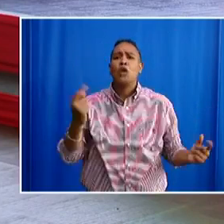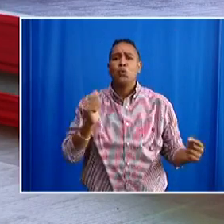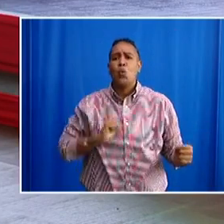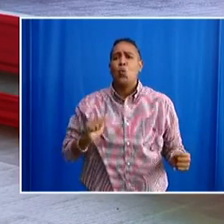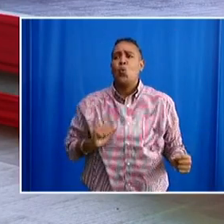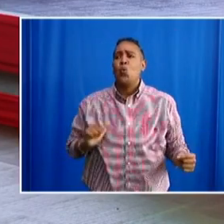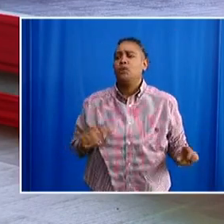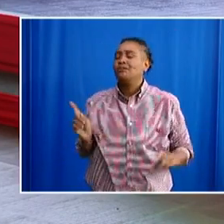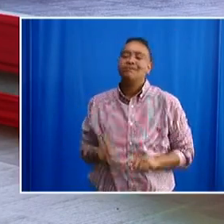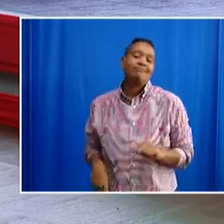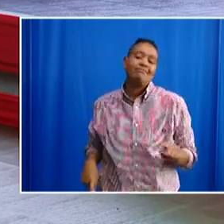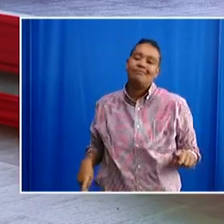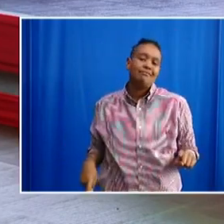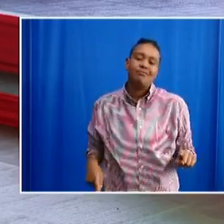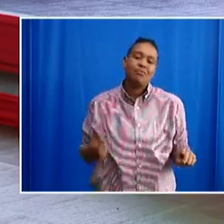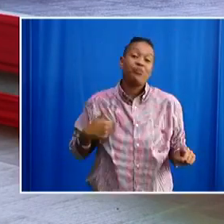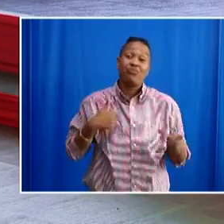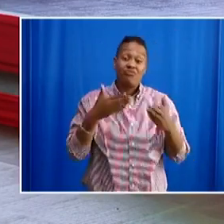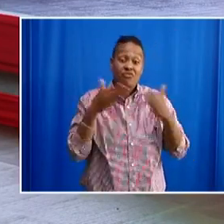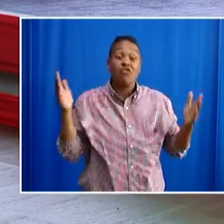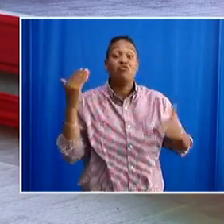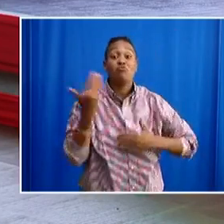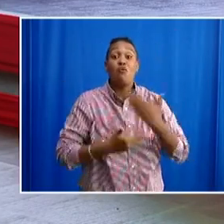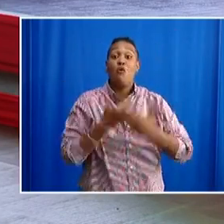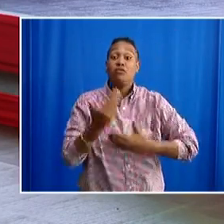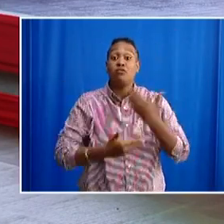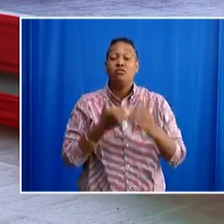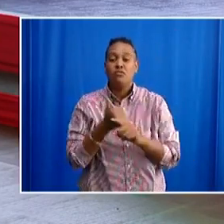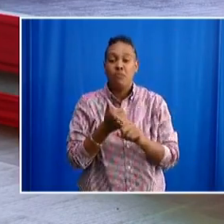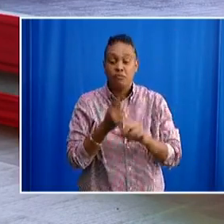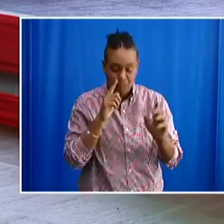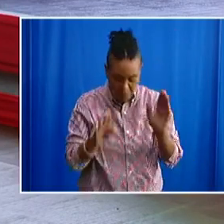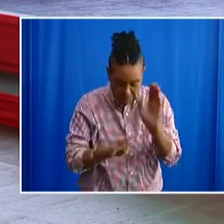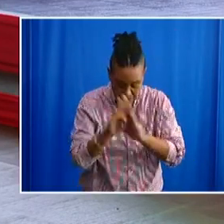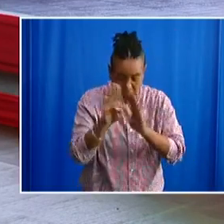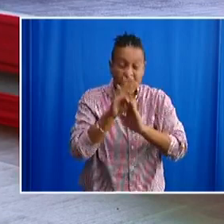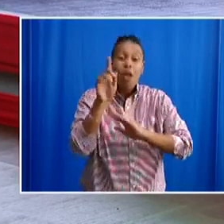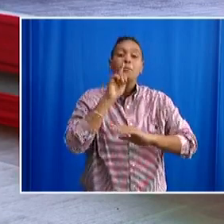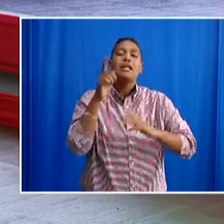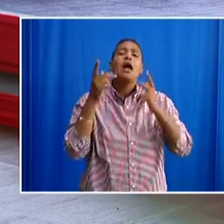own. And indeed, we have launched a process of developing a public